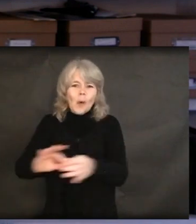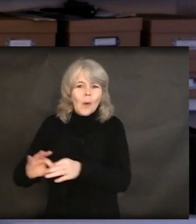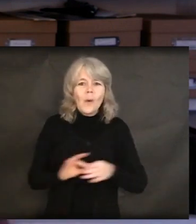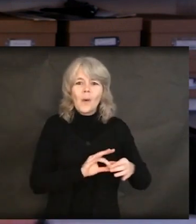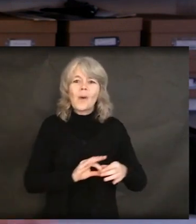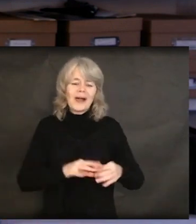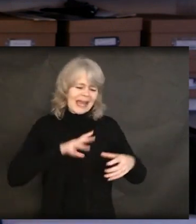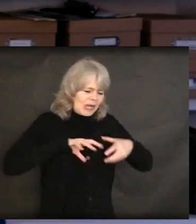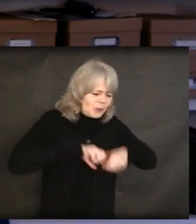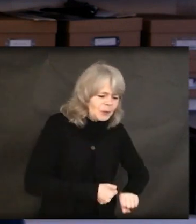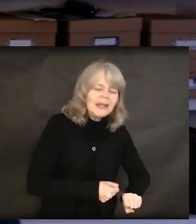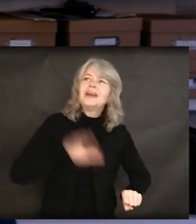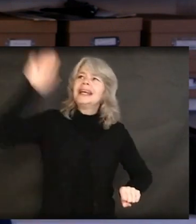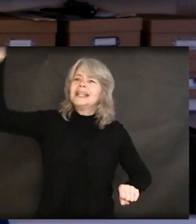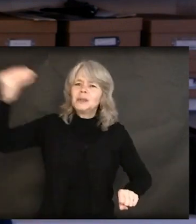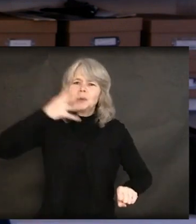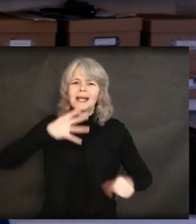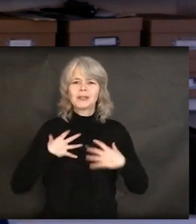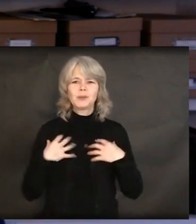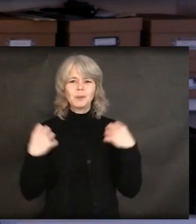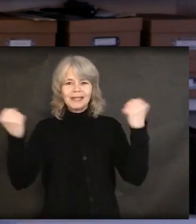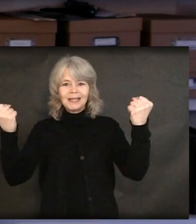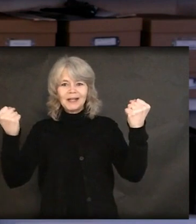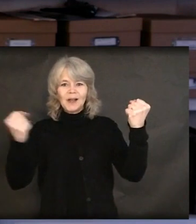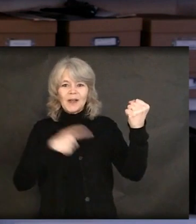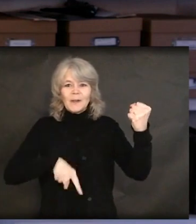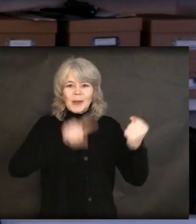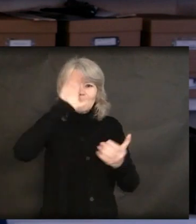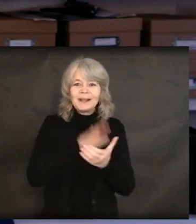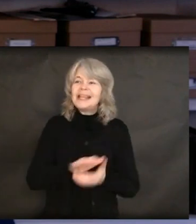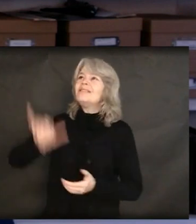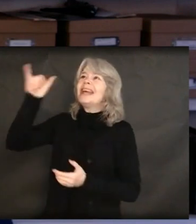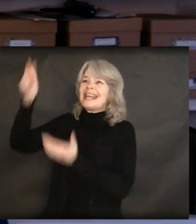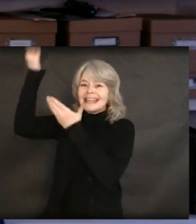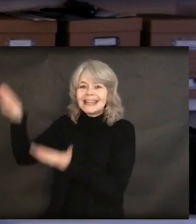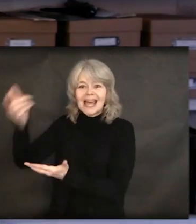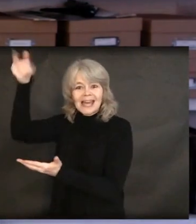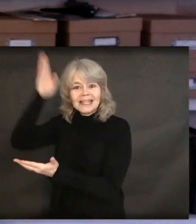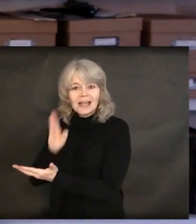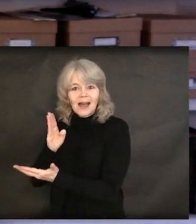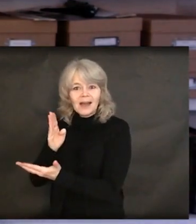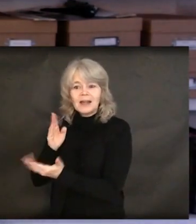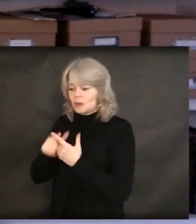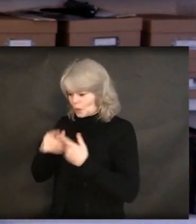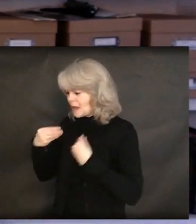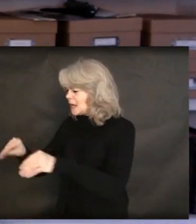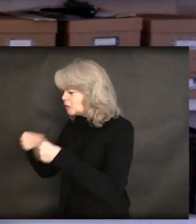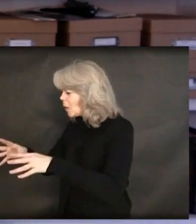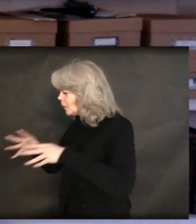of grace. They so believed in that God that selling their possessions was not just